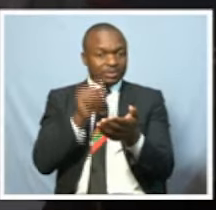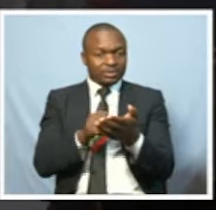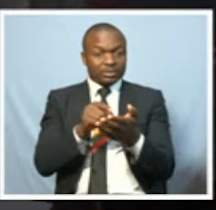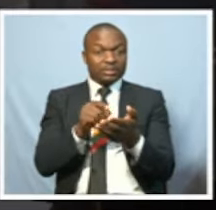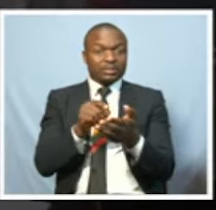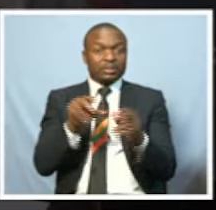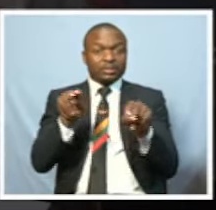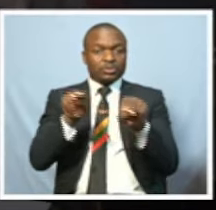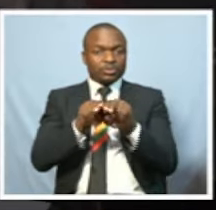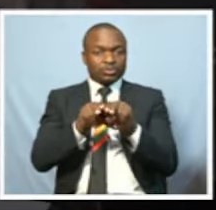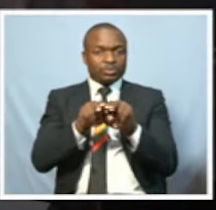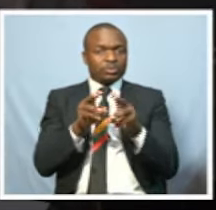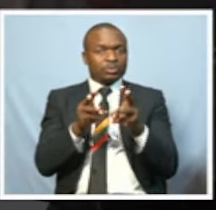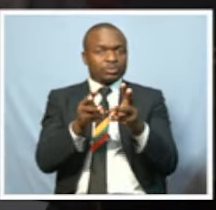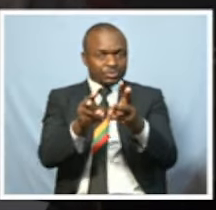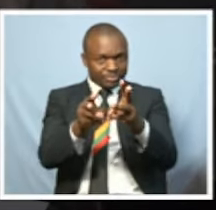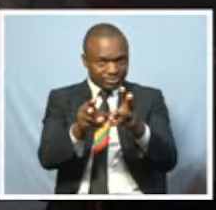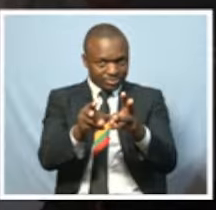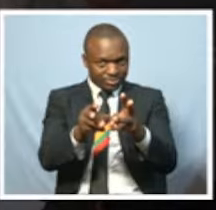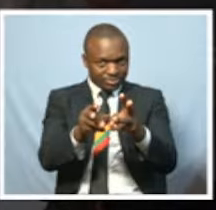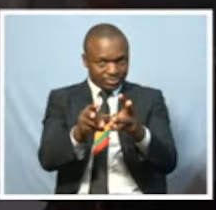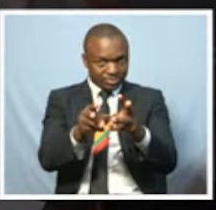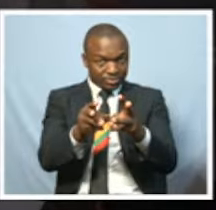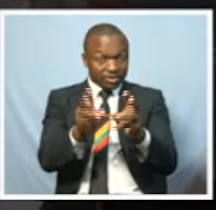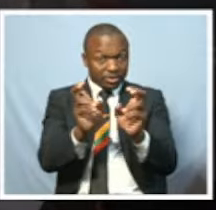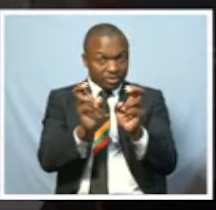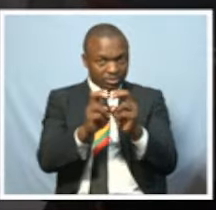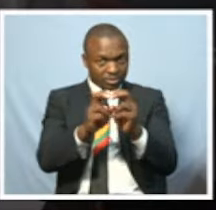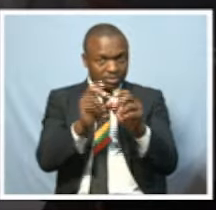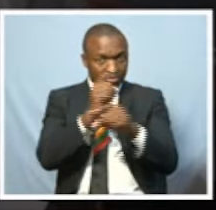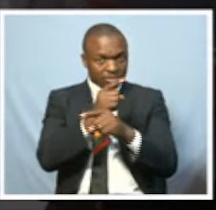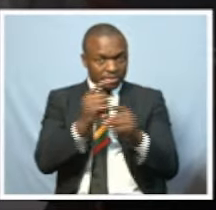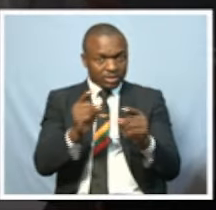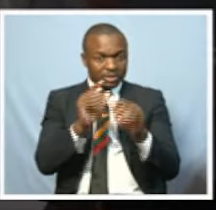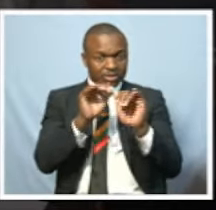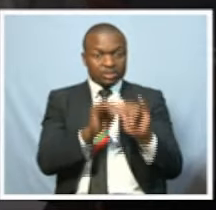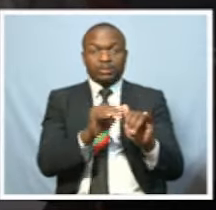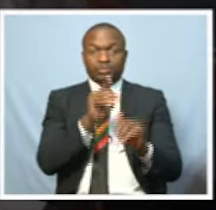standard procedure for a civil contract that you can just keep quiet